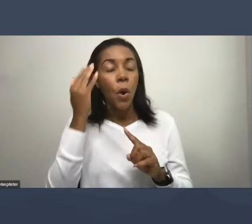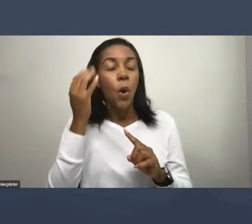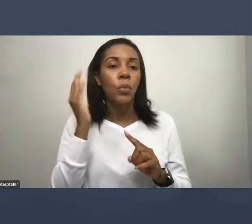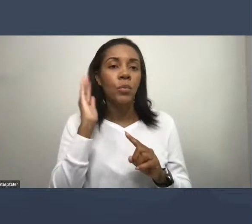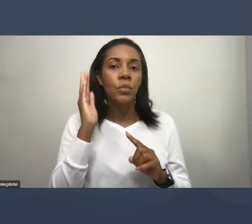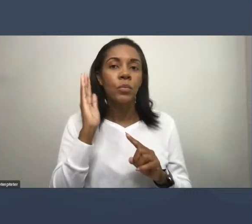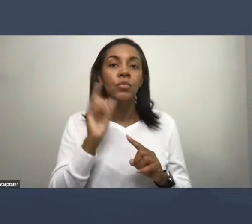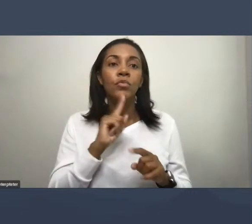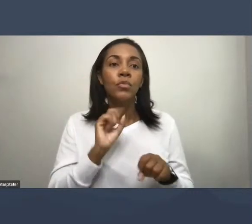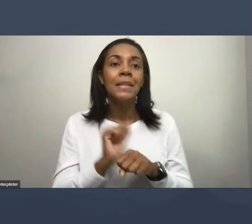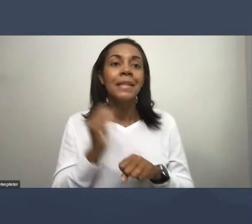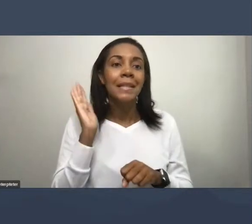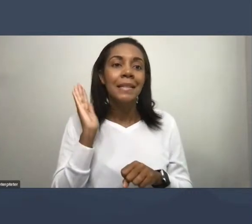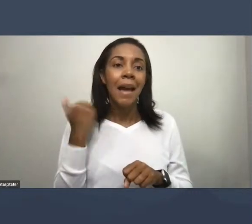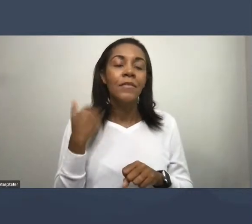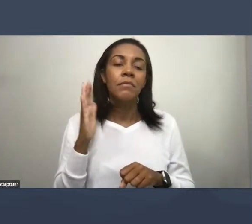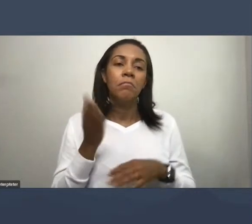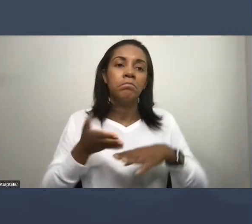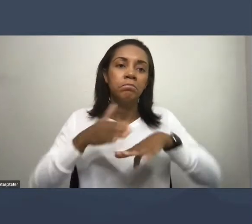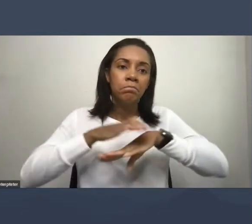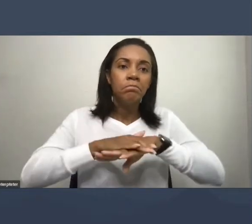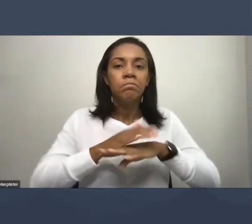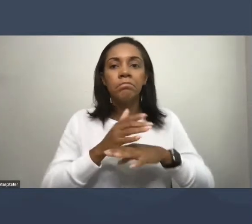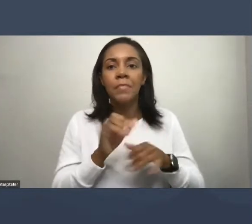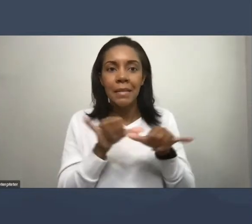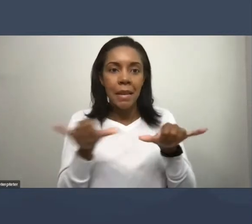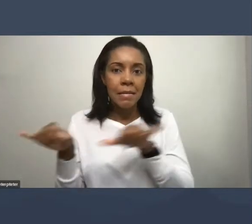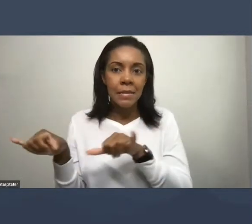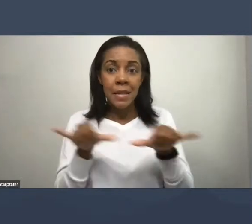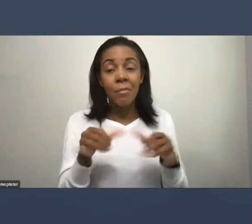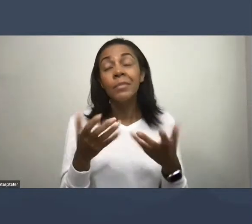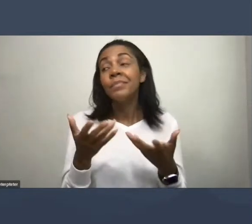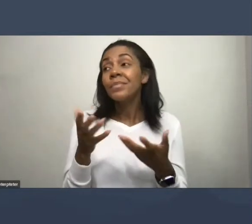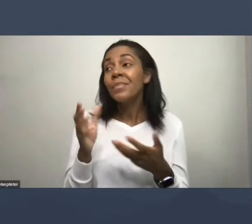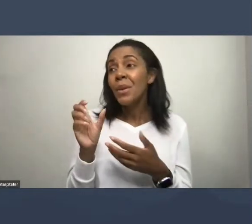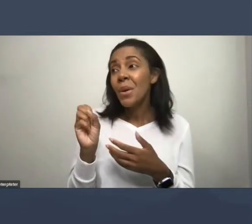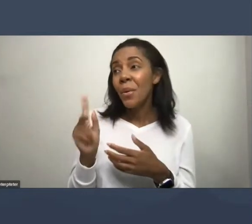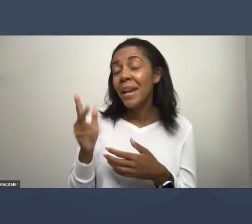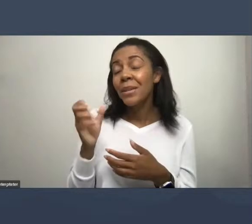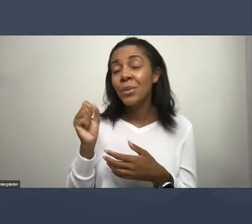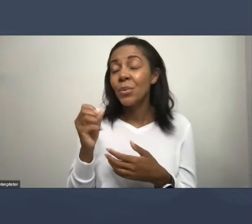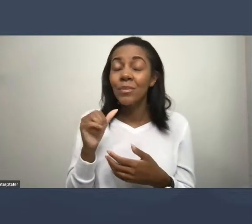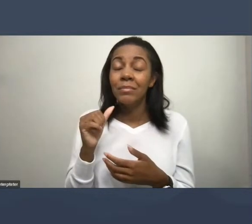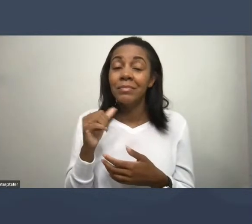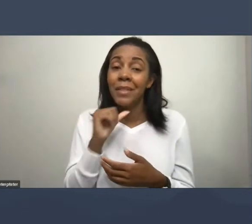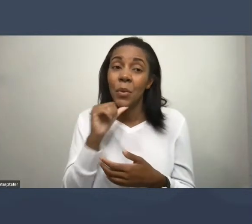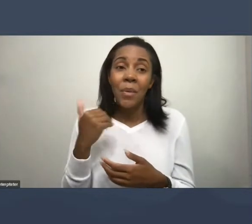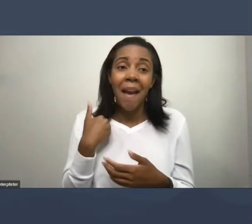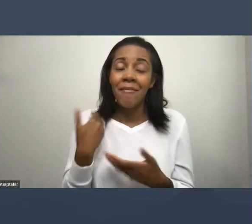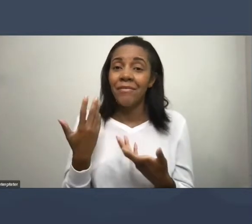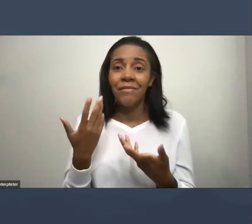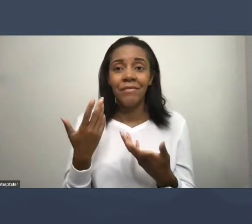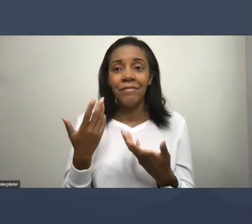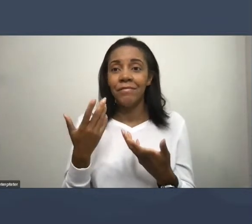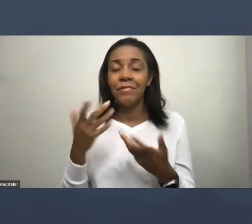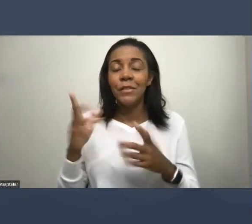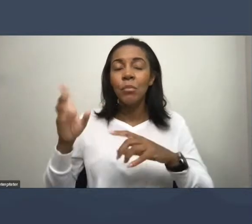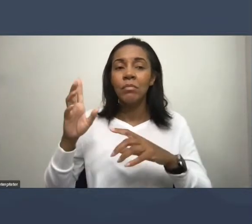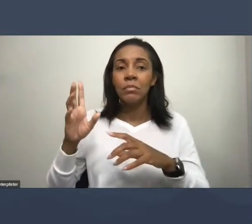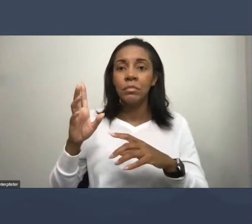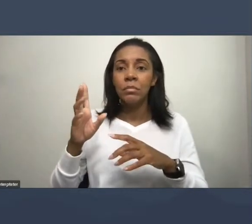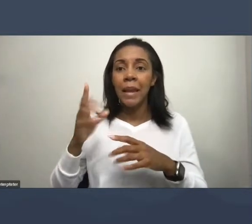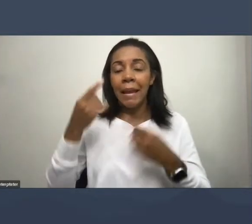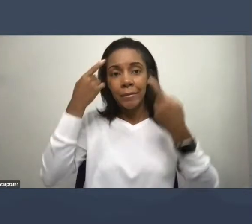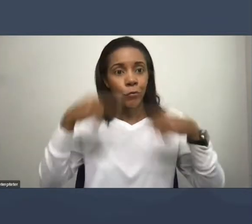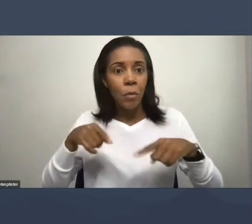things would be allowed. Okay, thank you. Okay, and actually, since there's not a resolution or ordinance on the floor, there's no need for motion. As chair, I'm just going to hold this for 2